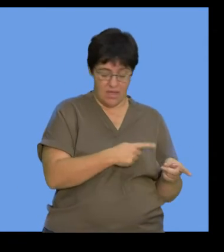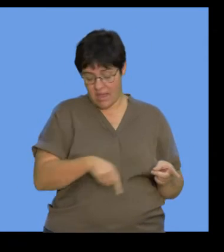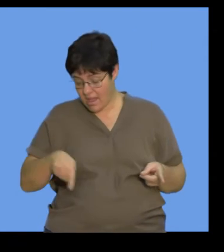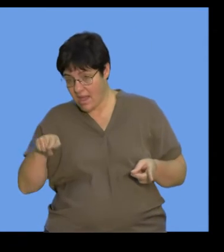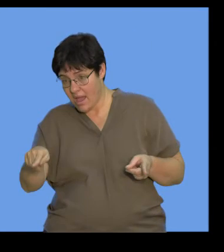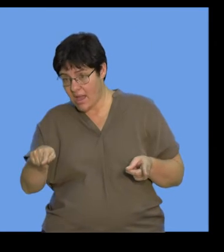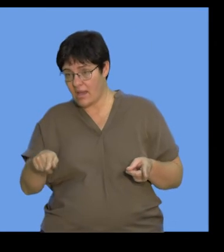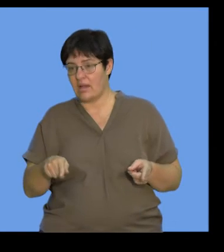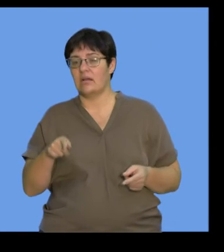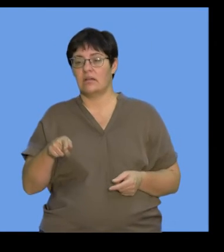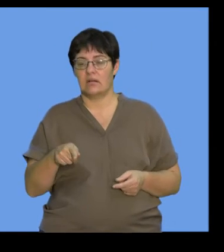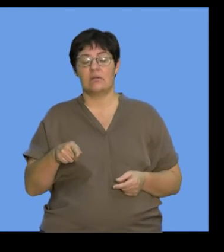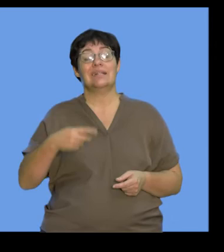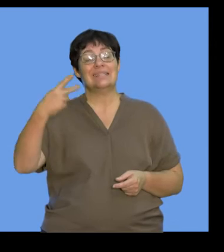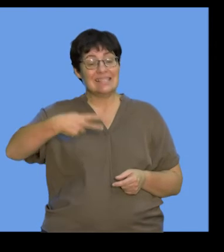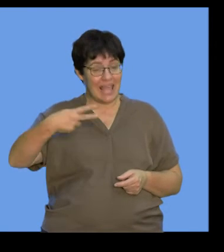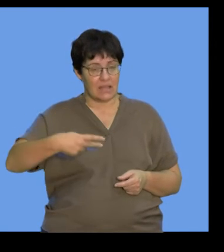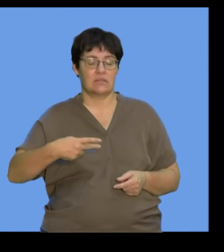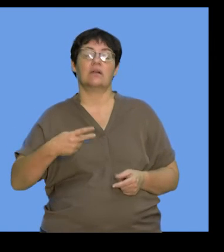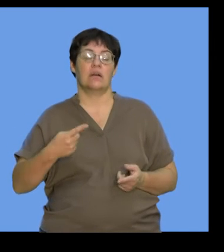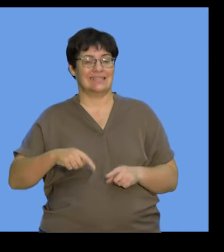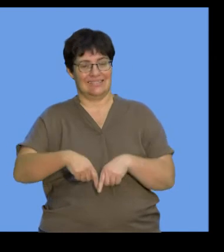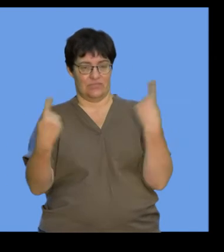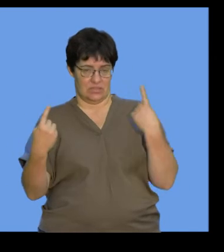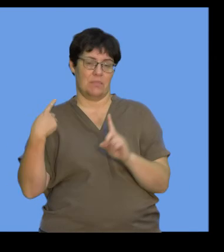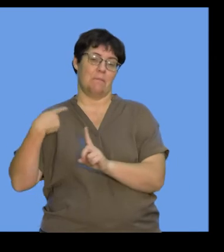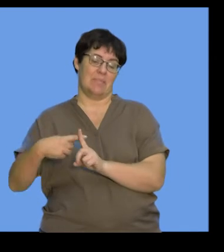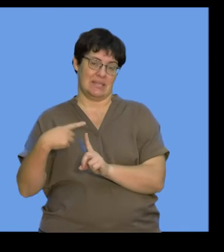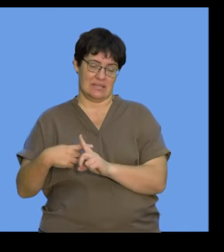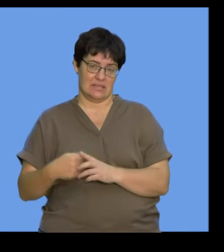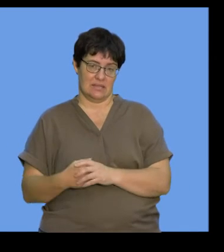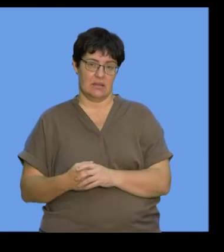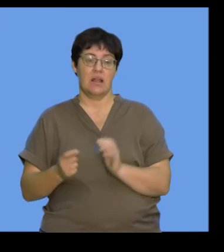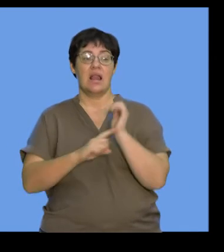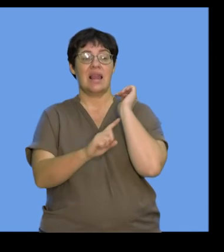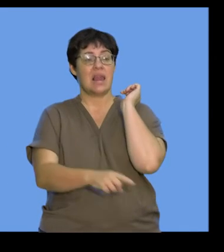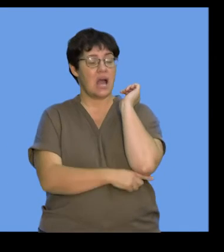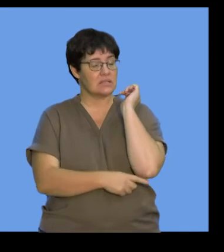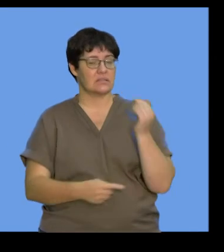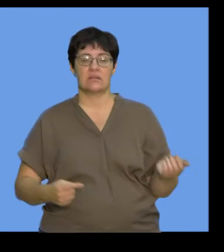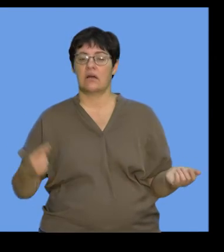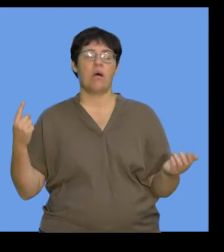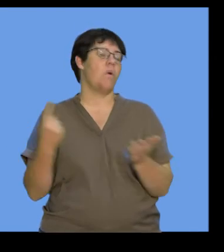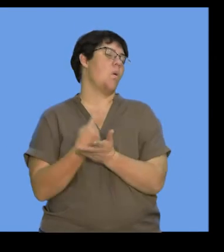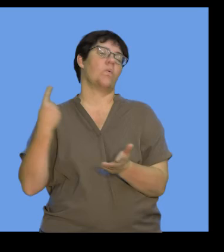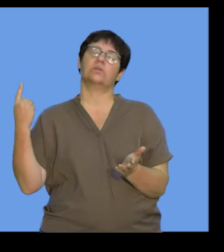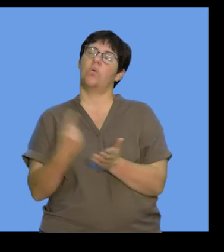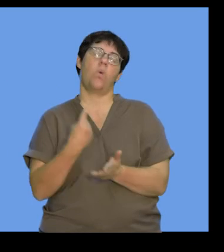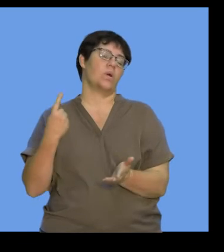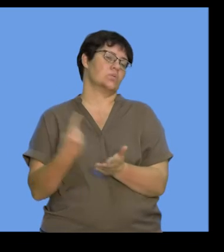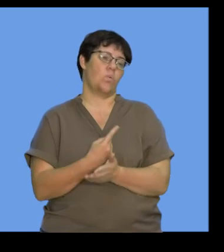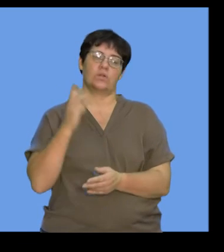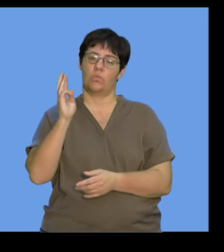here, the second term of the trinomial will have a different sign, which is a plus, but the last term is